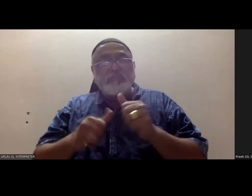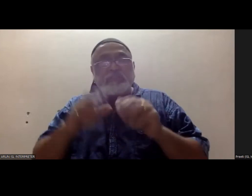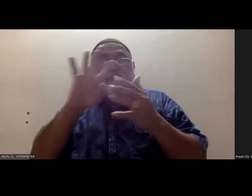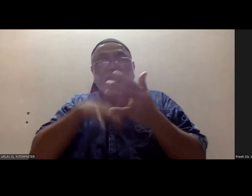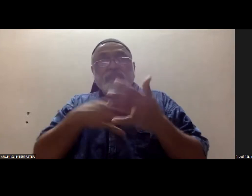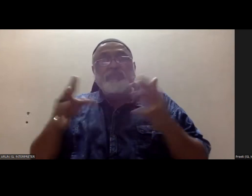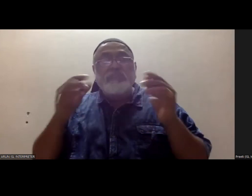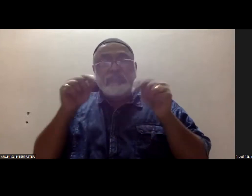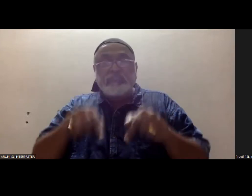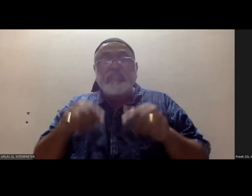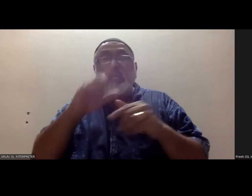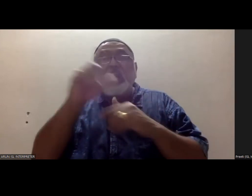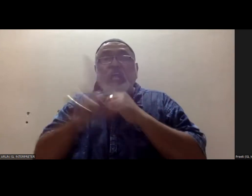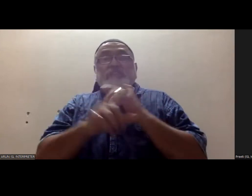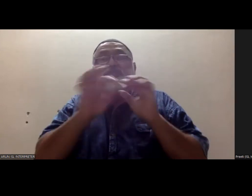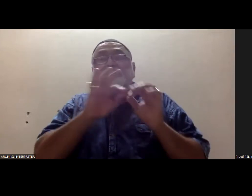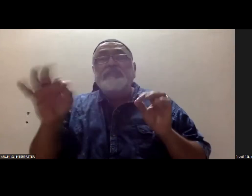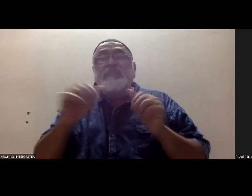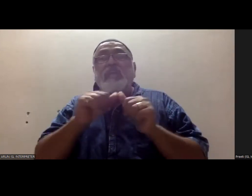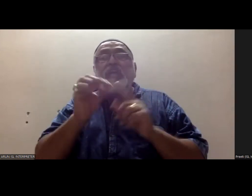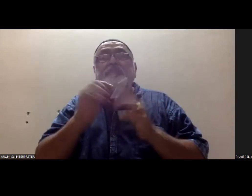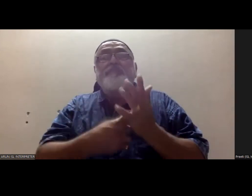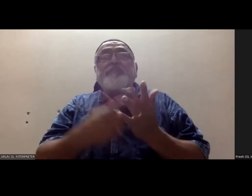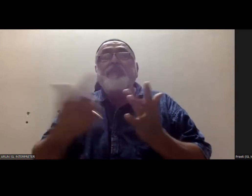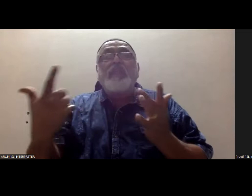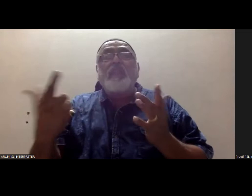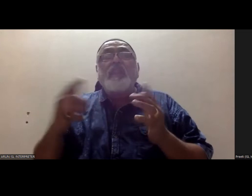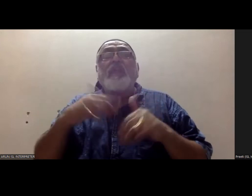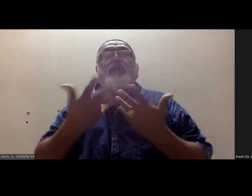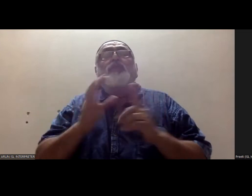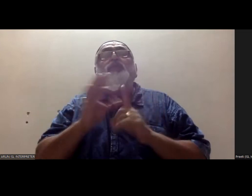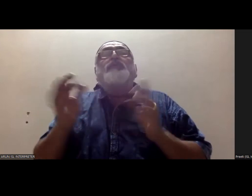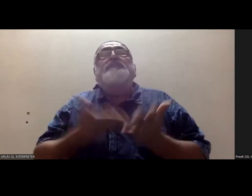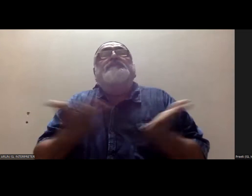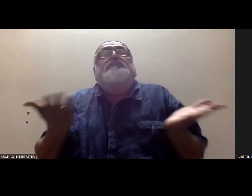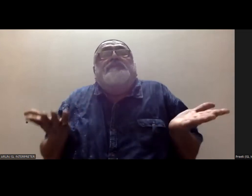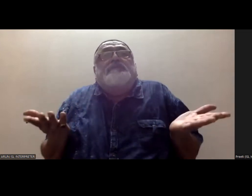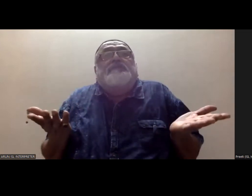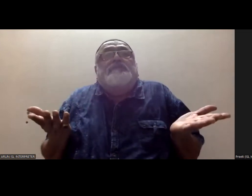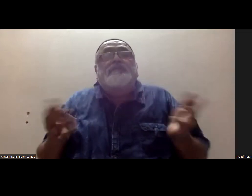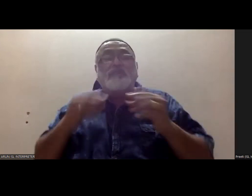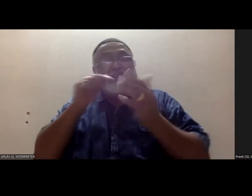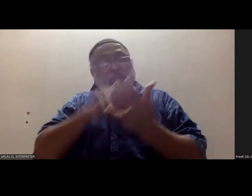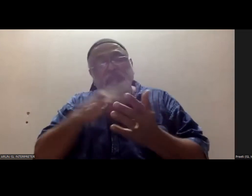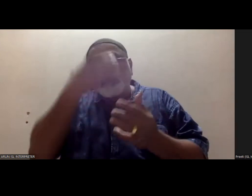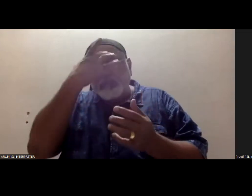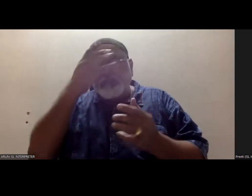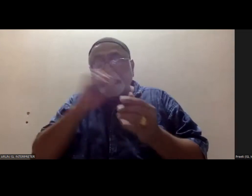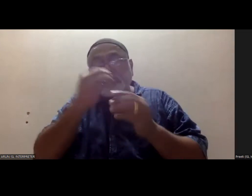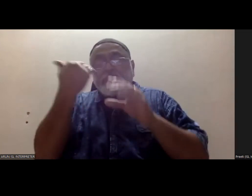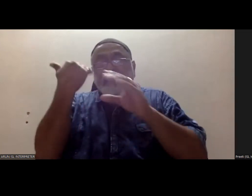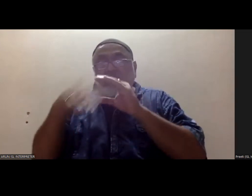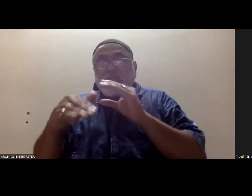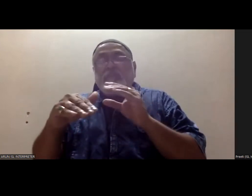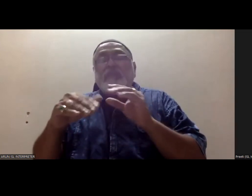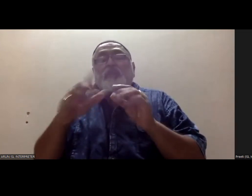also in the last week of April. So how are you guys going to manage that? So please Sir, write an email